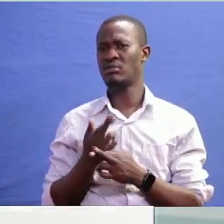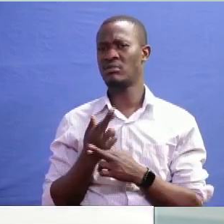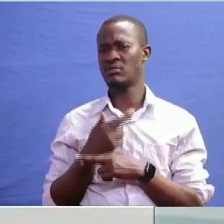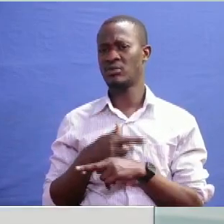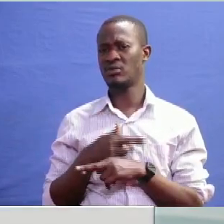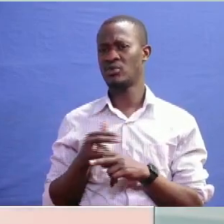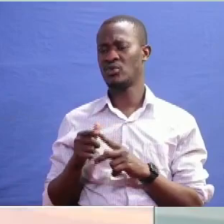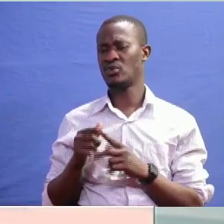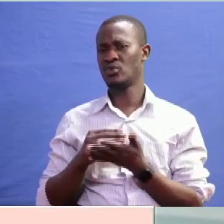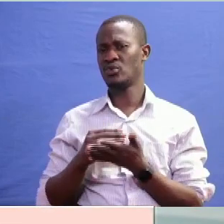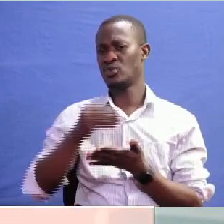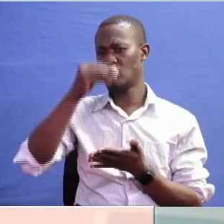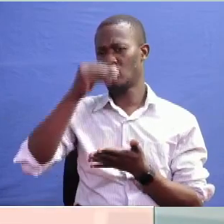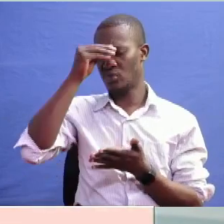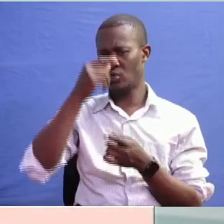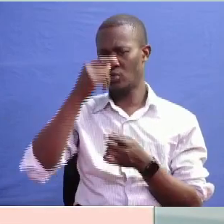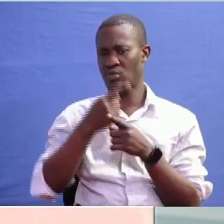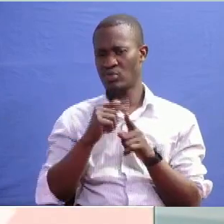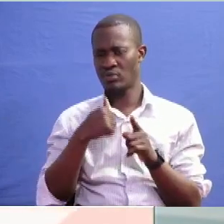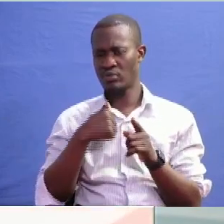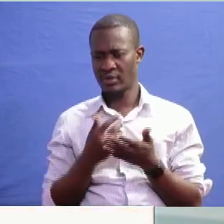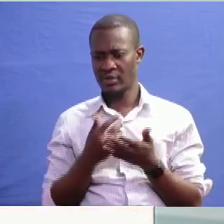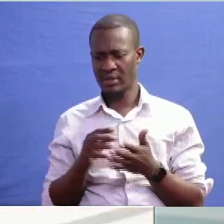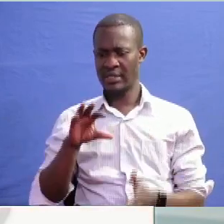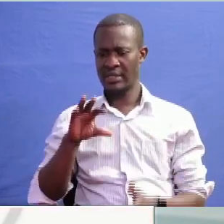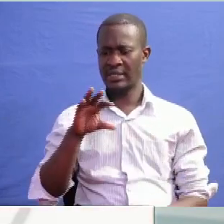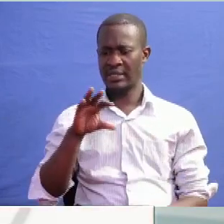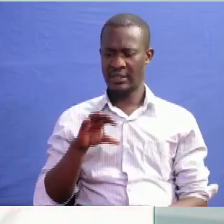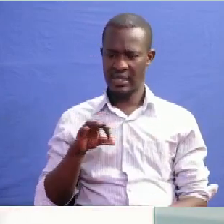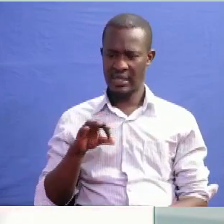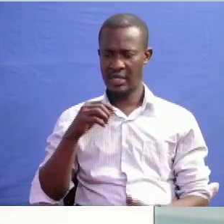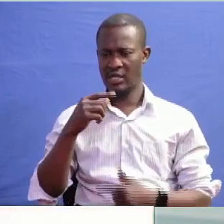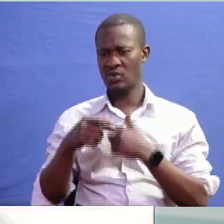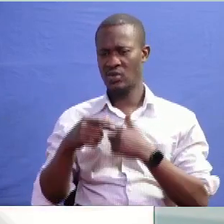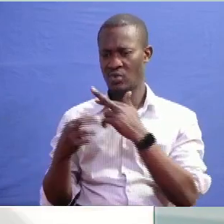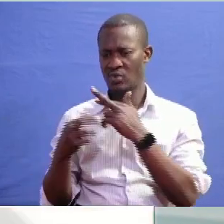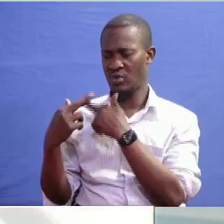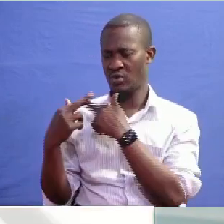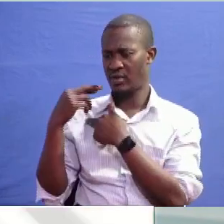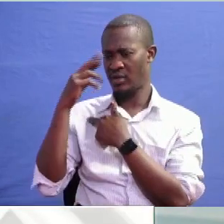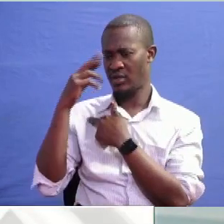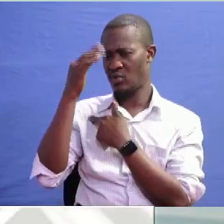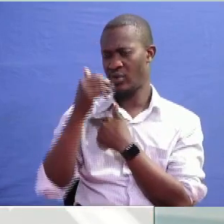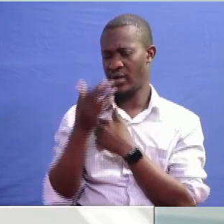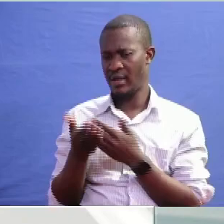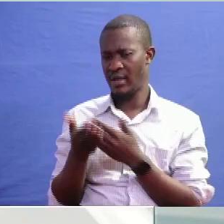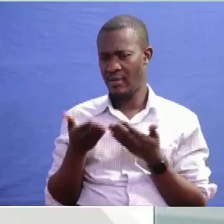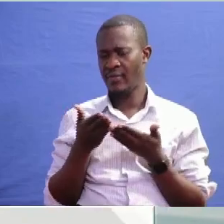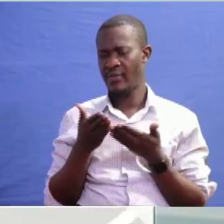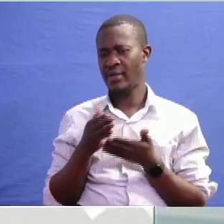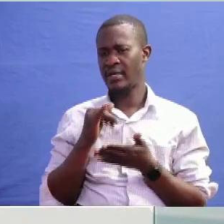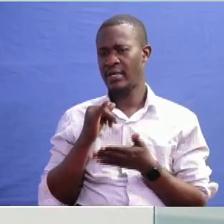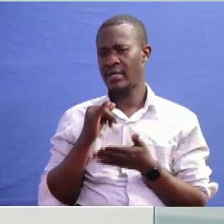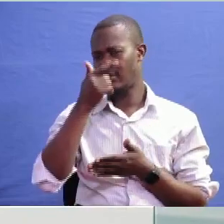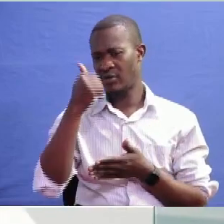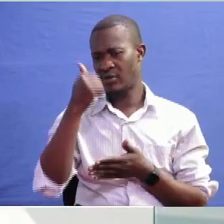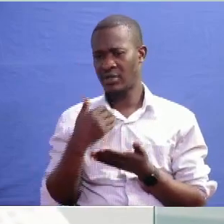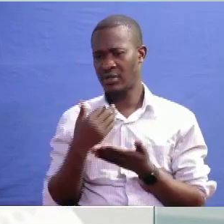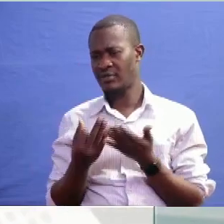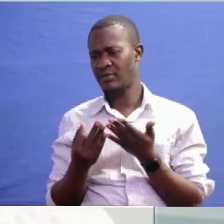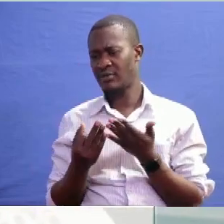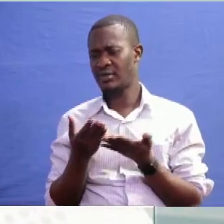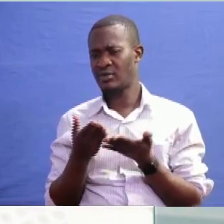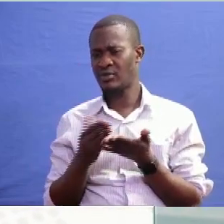to student, but when you take into account the reason why we are here is because even this one failed to